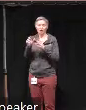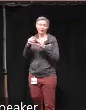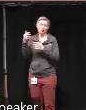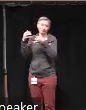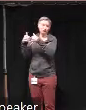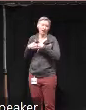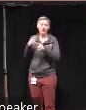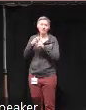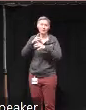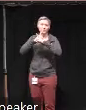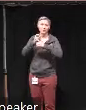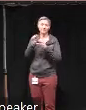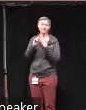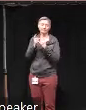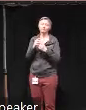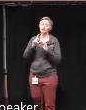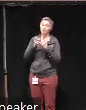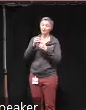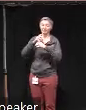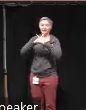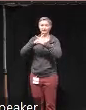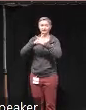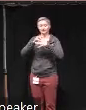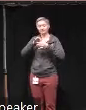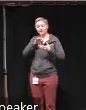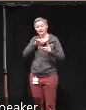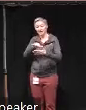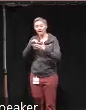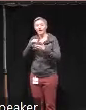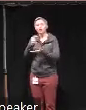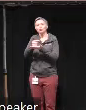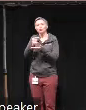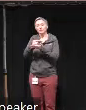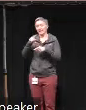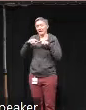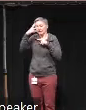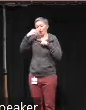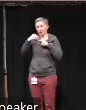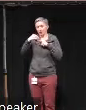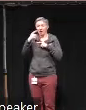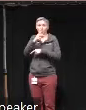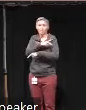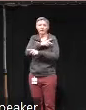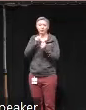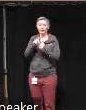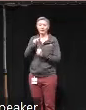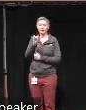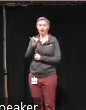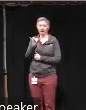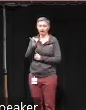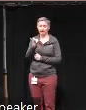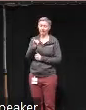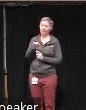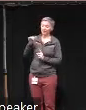in relation to really studying treatment of insomnia in TBI patients. And that type of